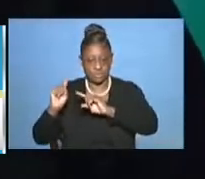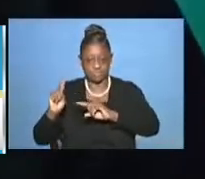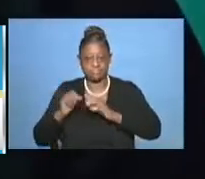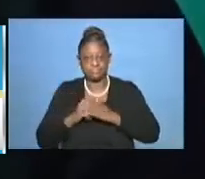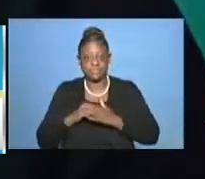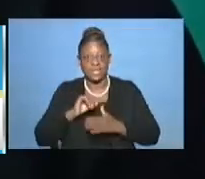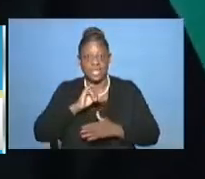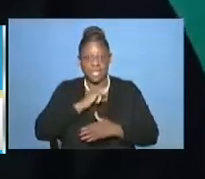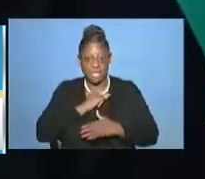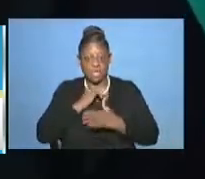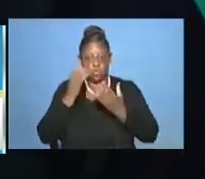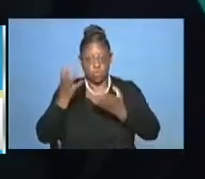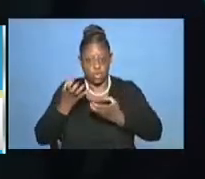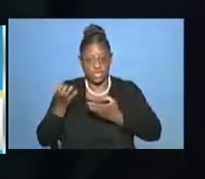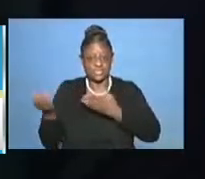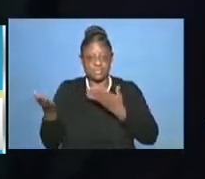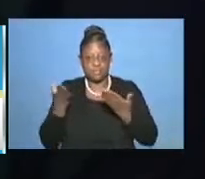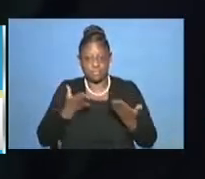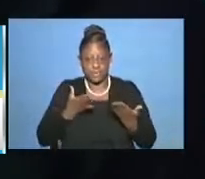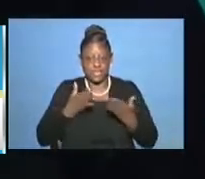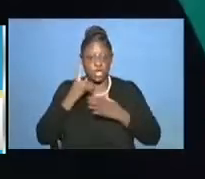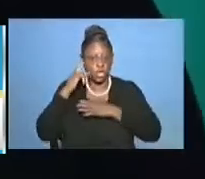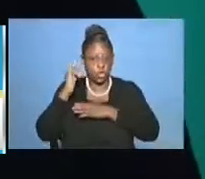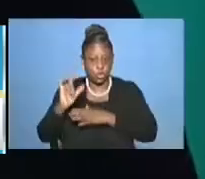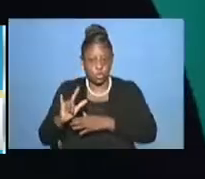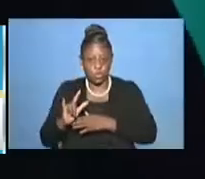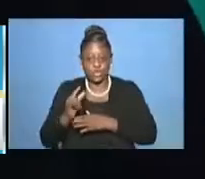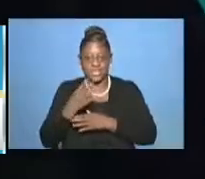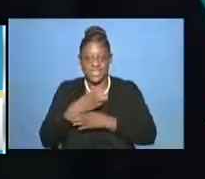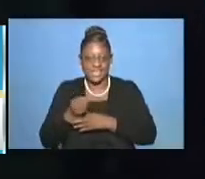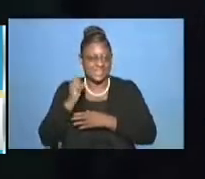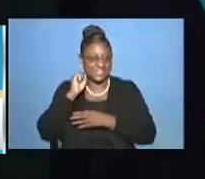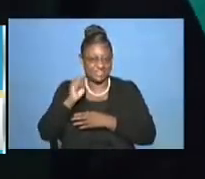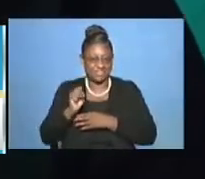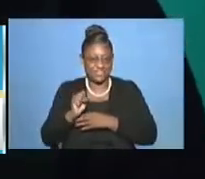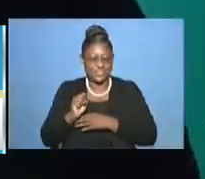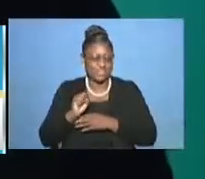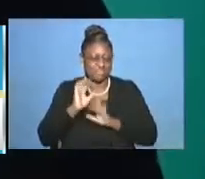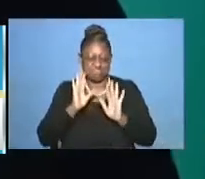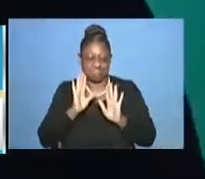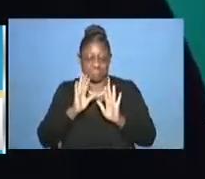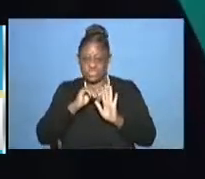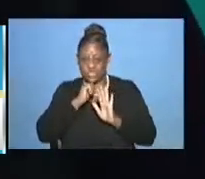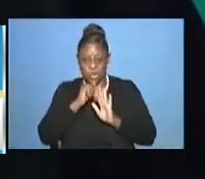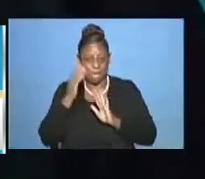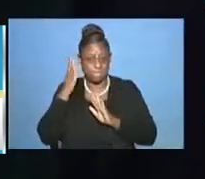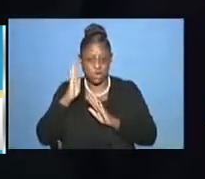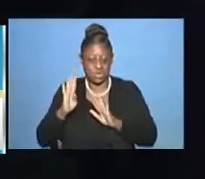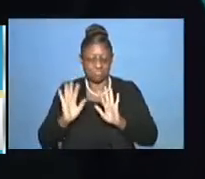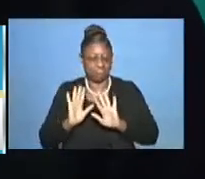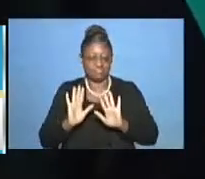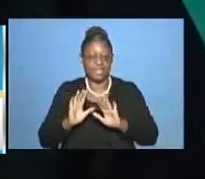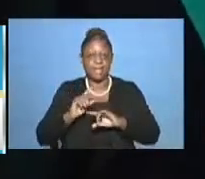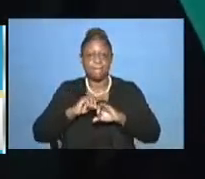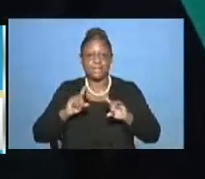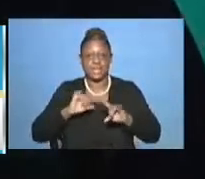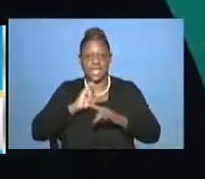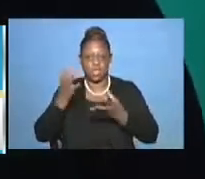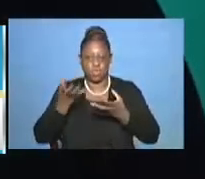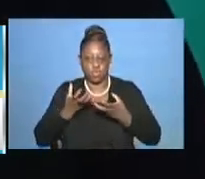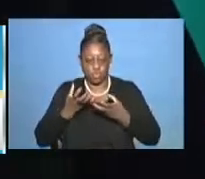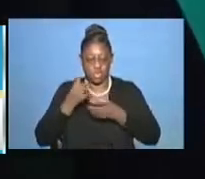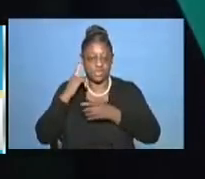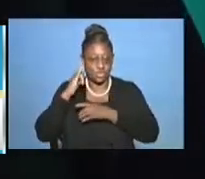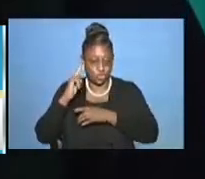I wish to go there and bring back a gold medal, not a silver, not a bronze. Even if I do get a silver or bronze, it'll be good either way, but